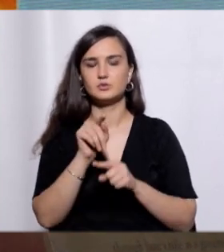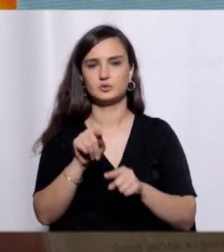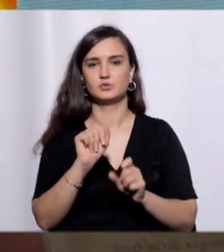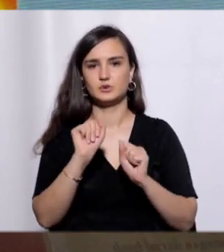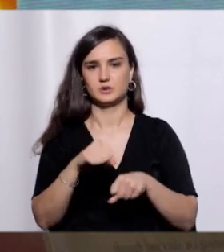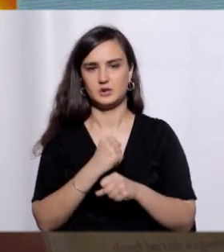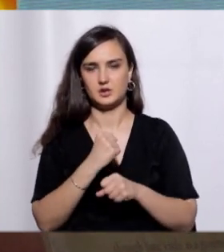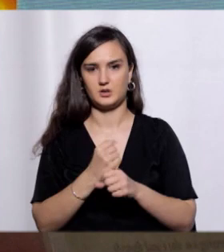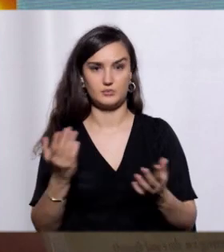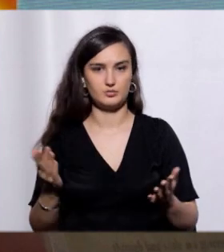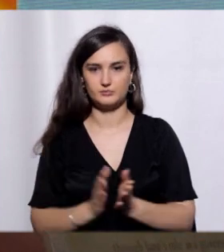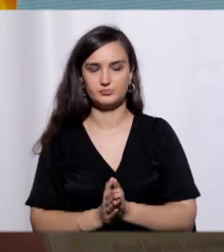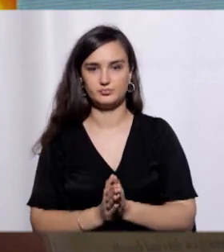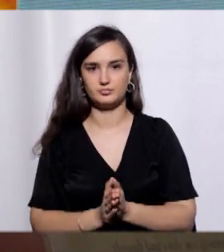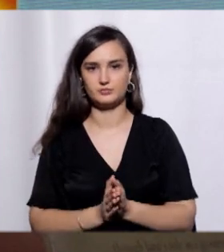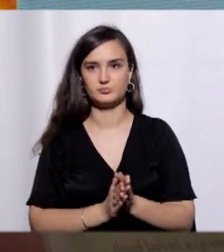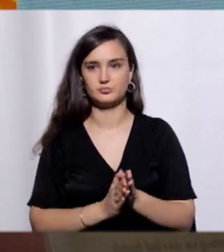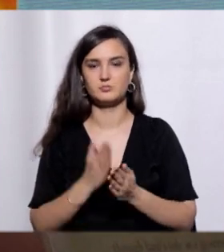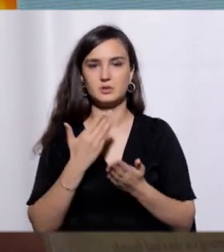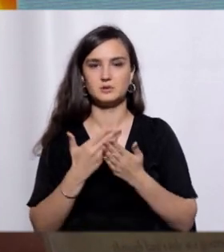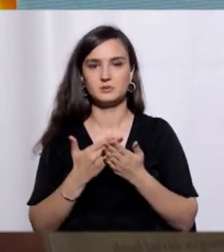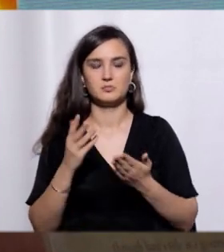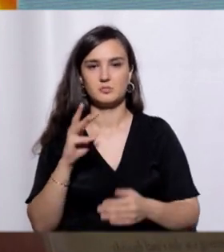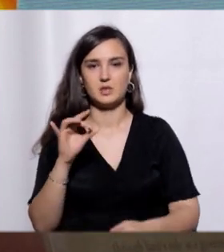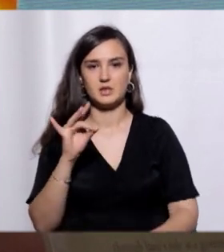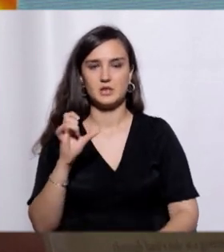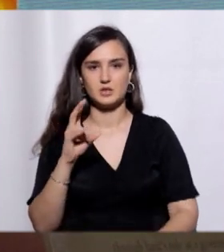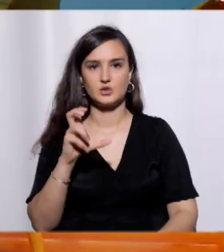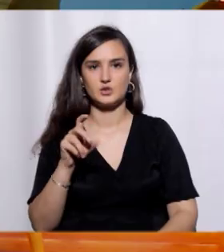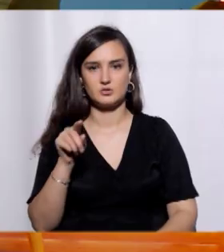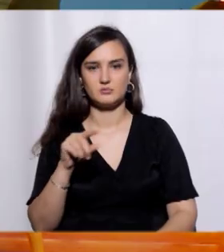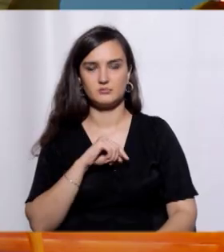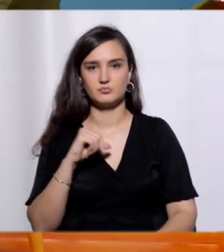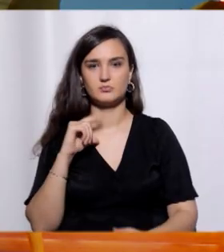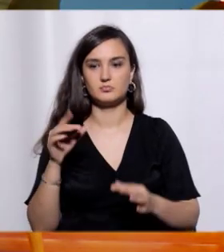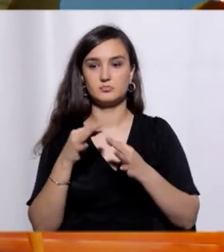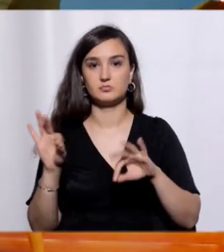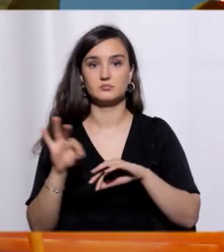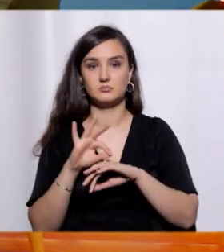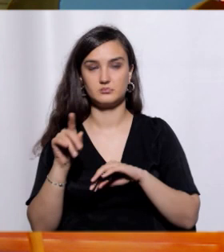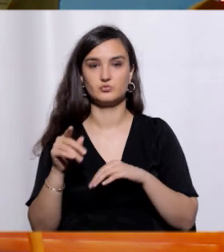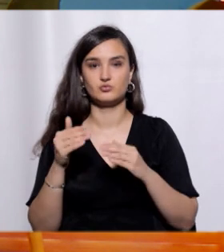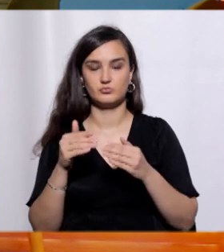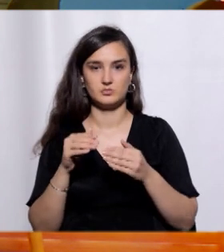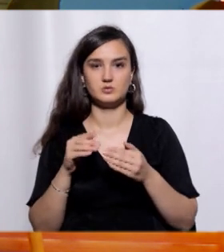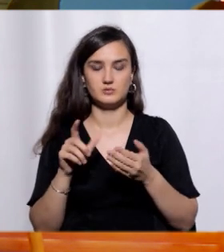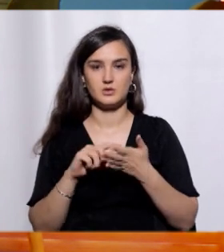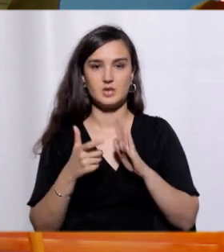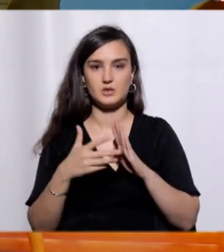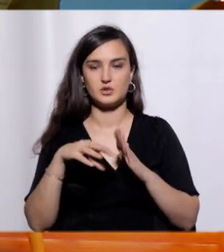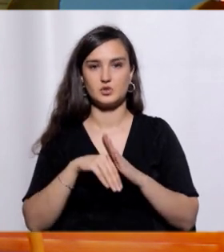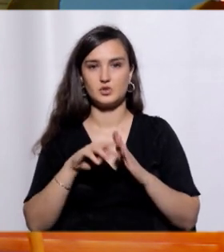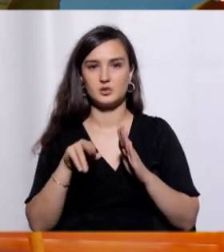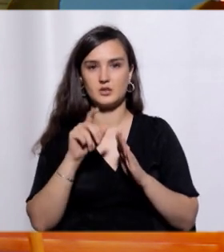could do it to. As for example, marriage. You were not allowed to marry outside of your class,